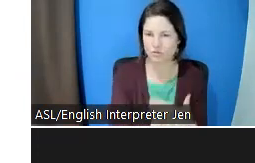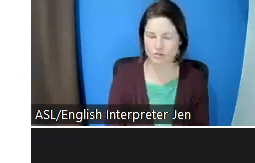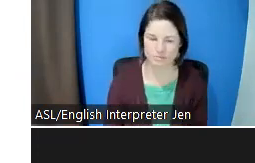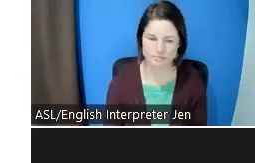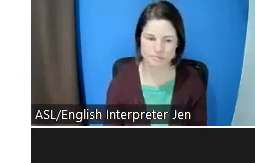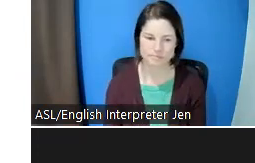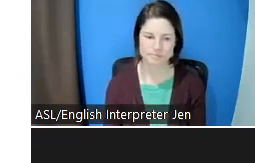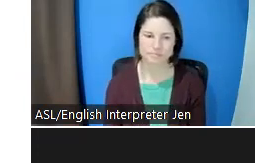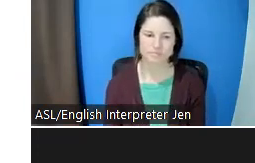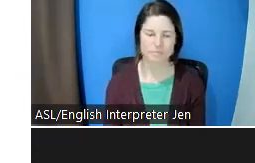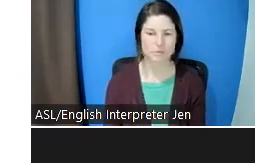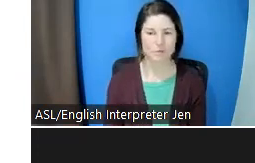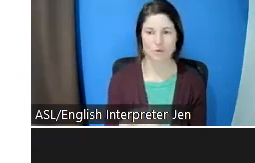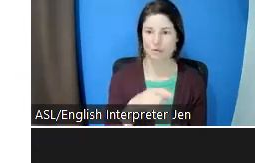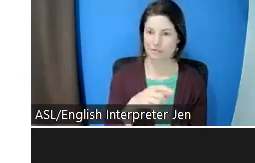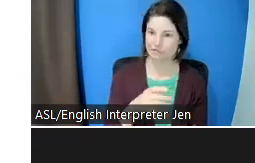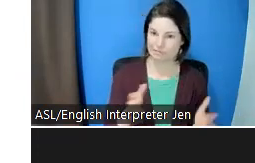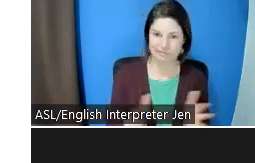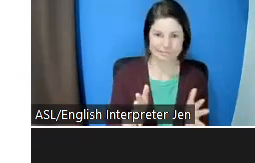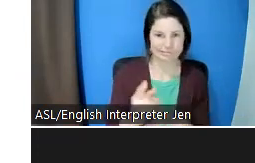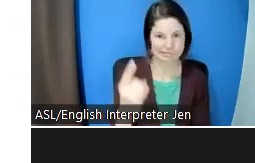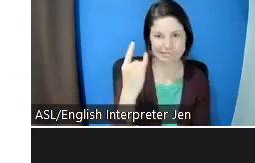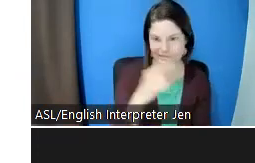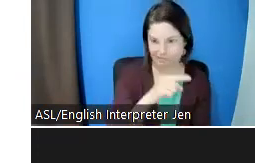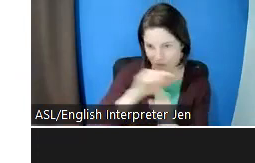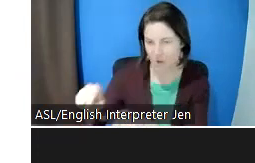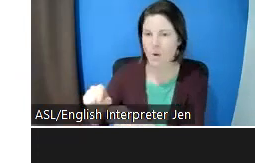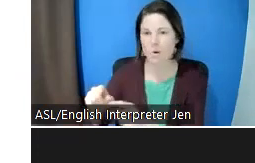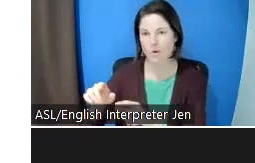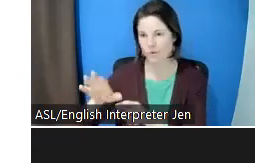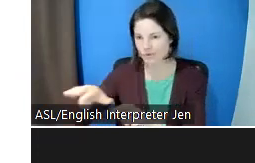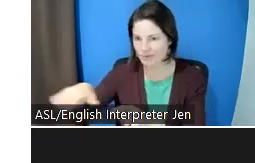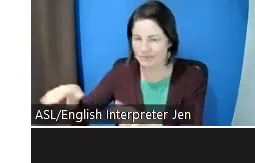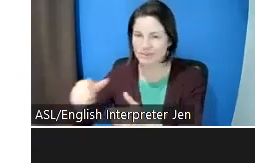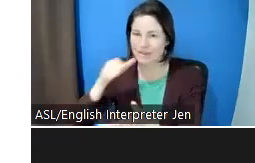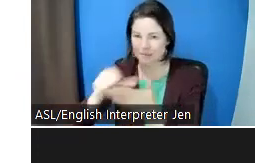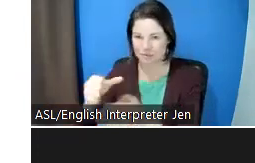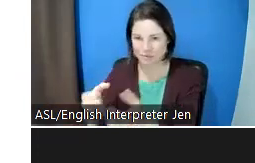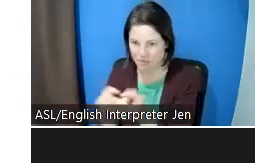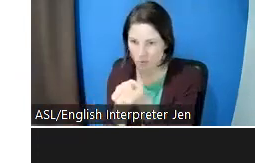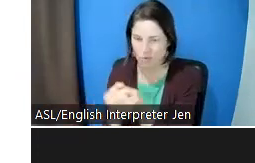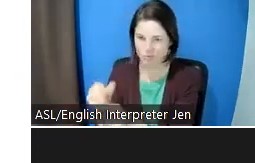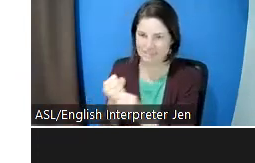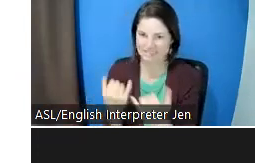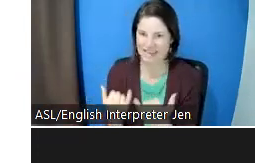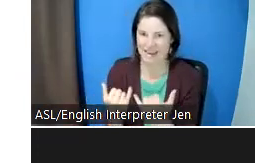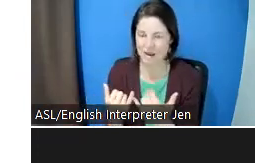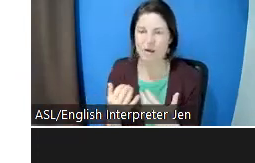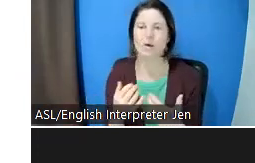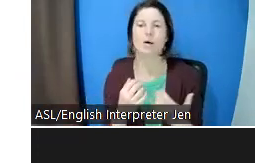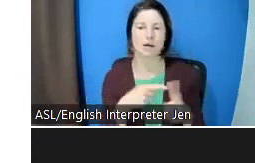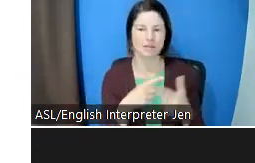on the requested agency's end that you're obtaining the letter of support. SCAG can help pull in